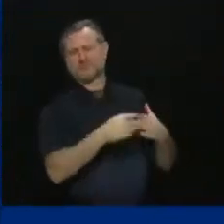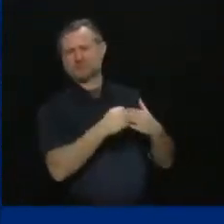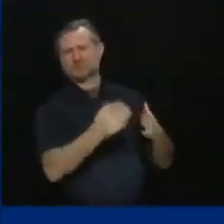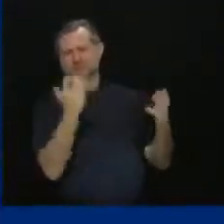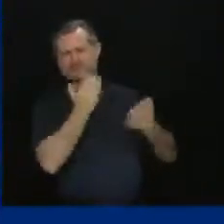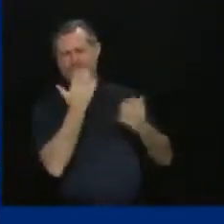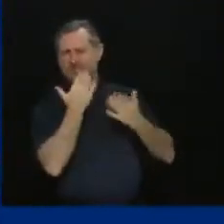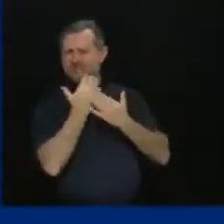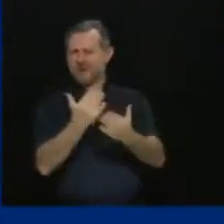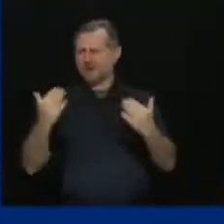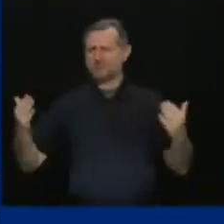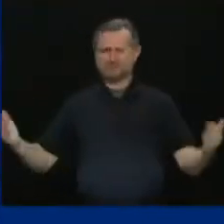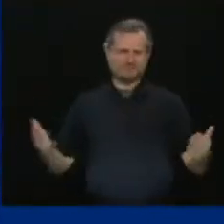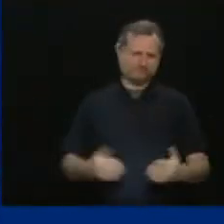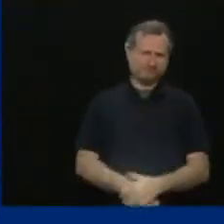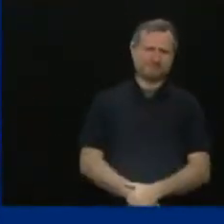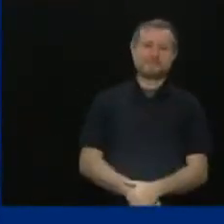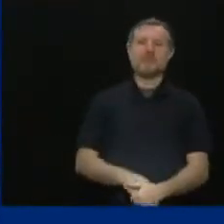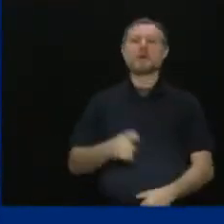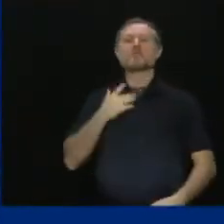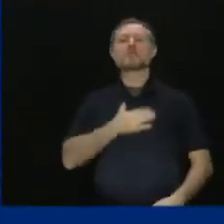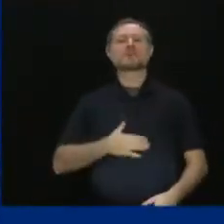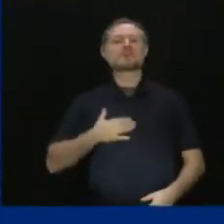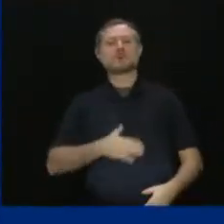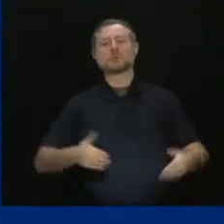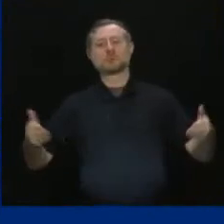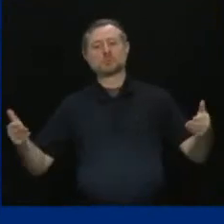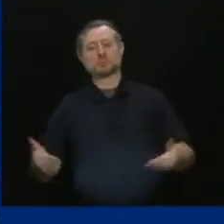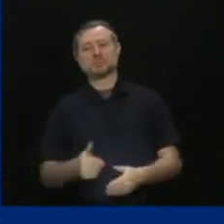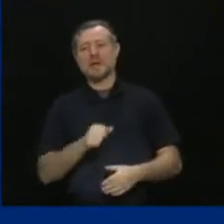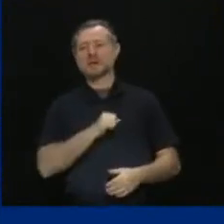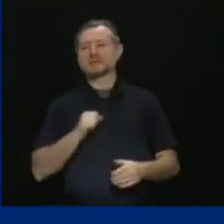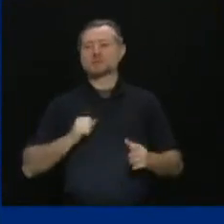much. Please welcome Senator Jamal Bailey.